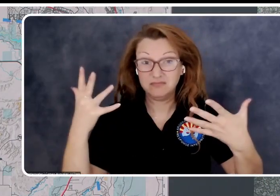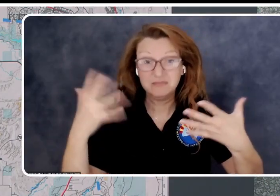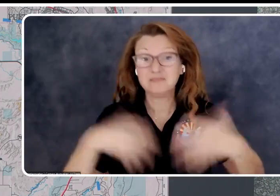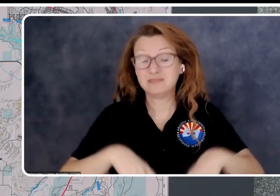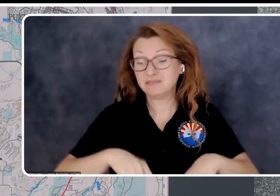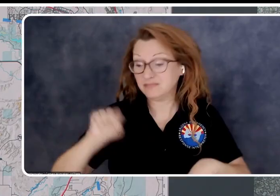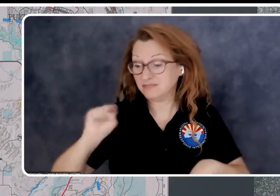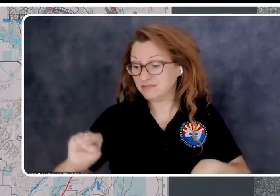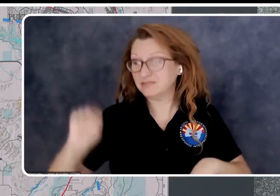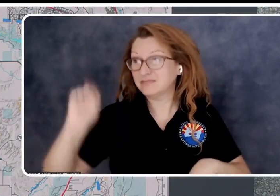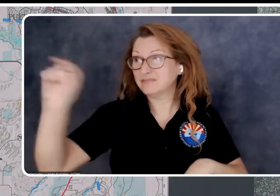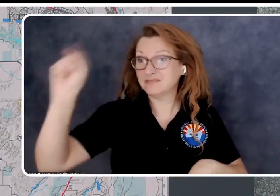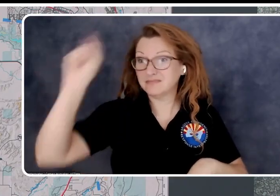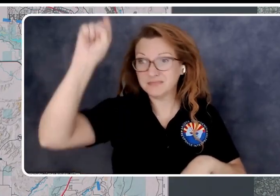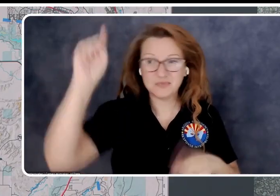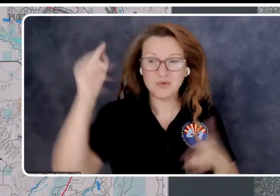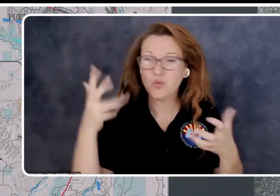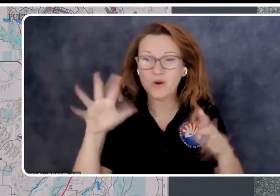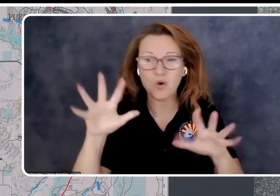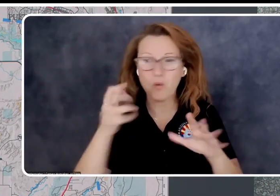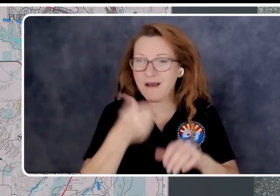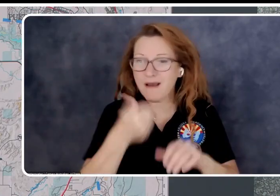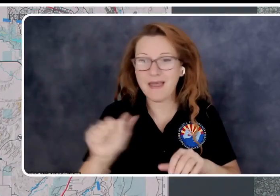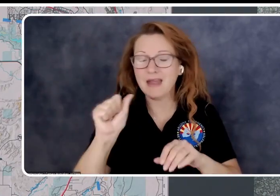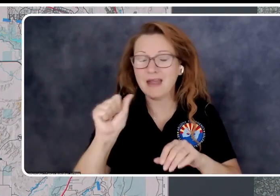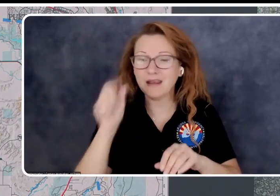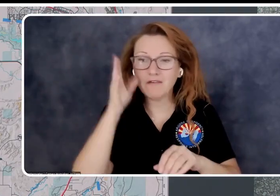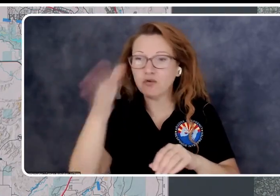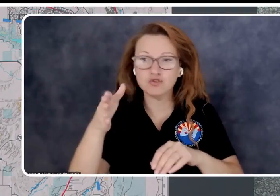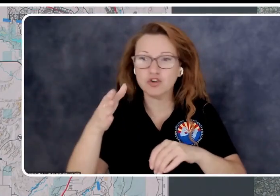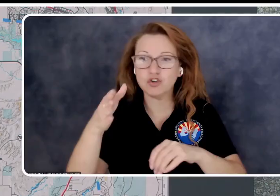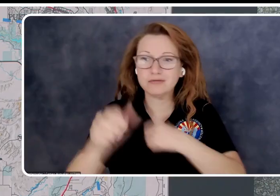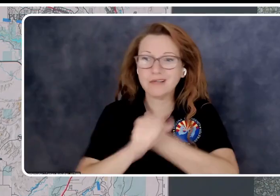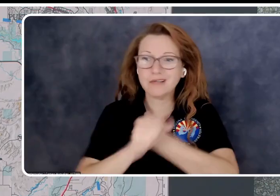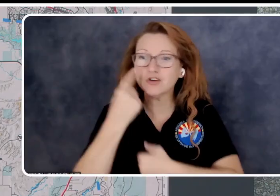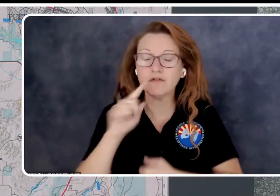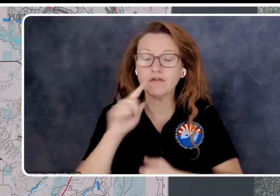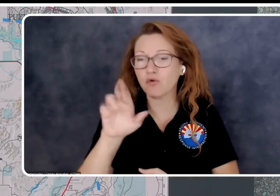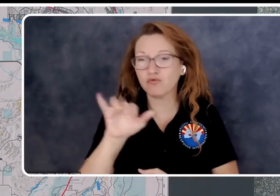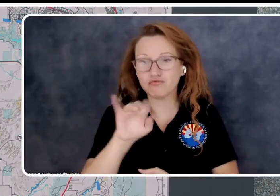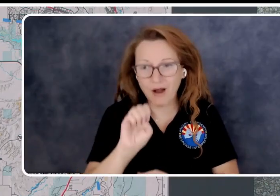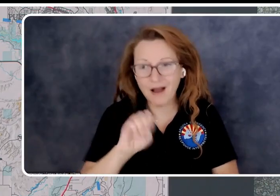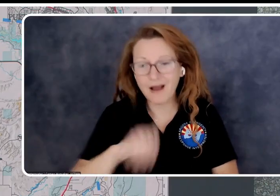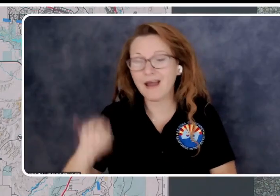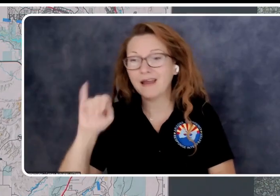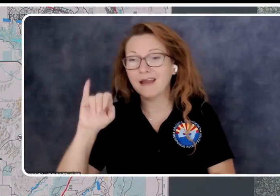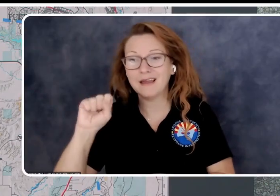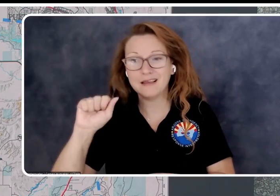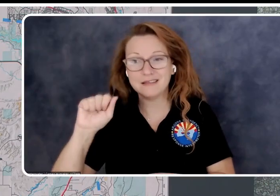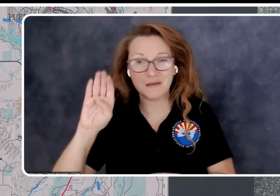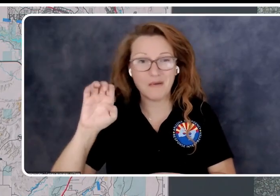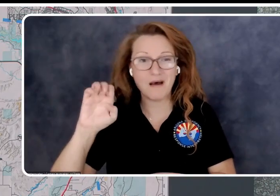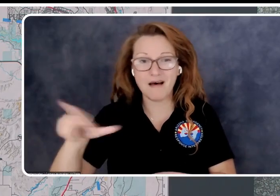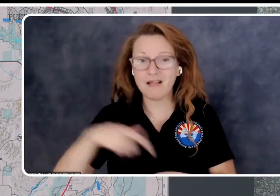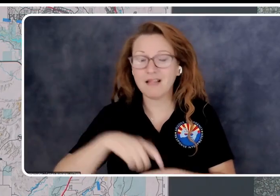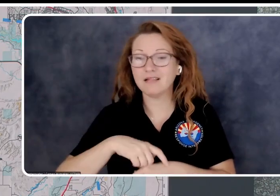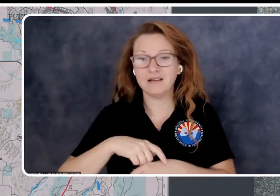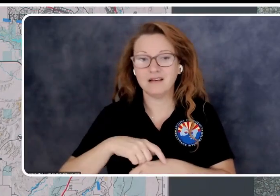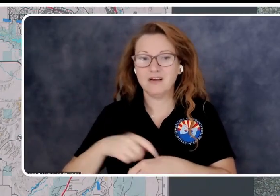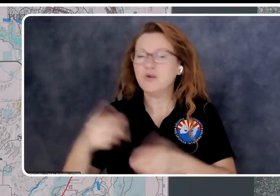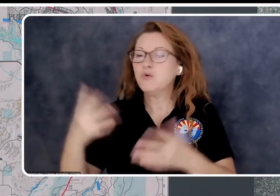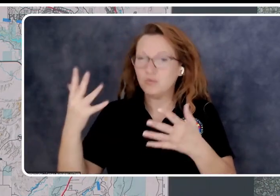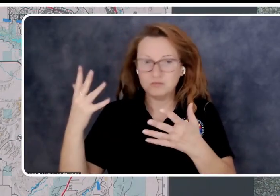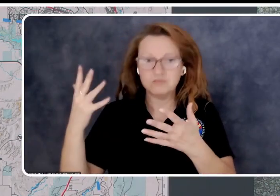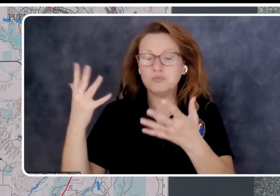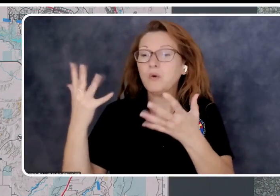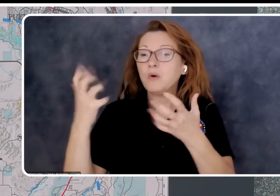so that we don't have any future impacts to Rye or Isabel, and then getting our lines buttoned up here along the west side of the